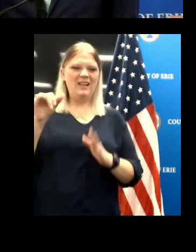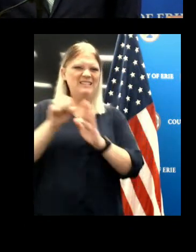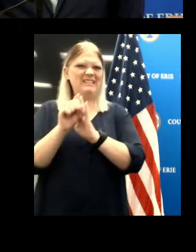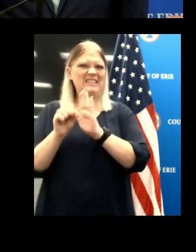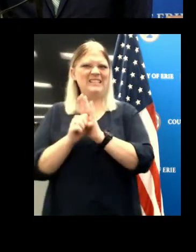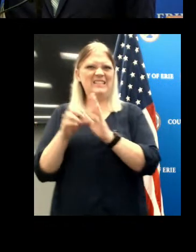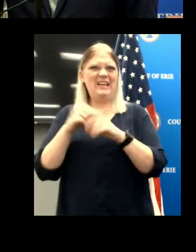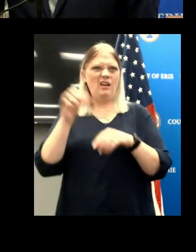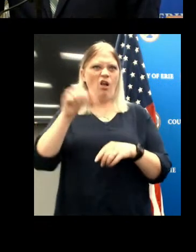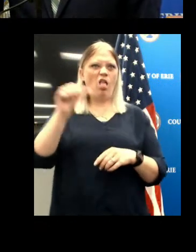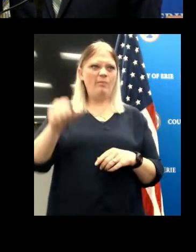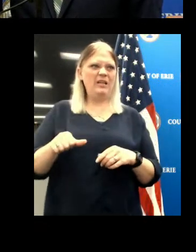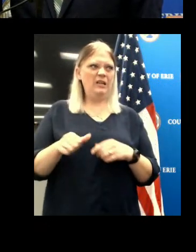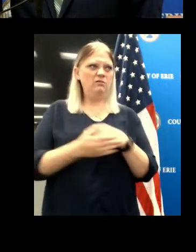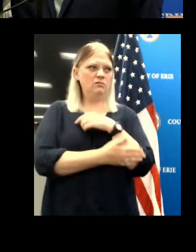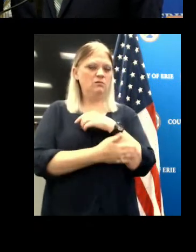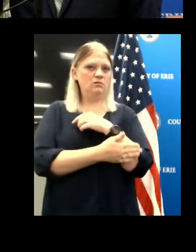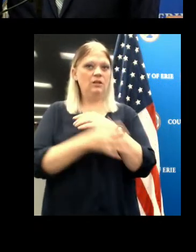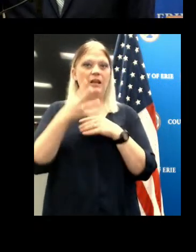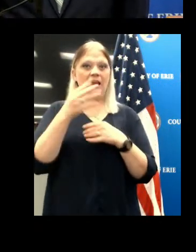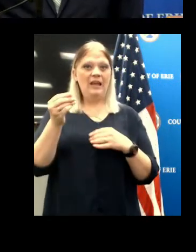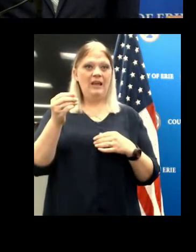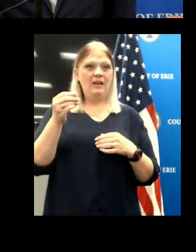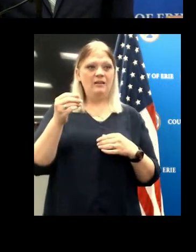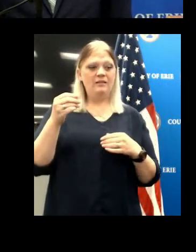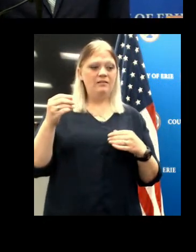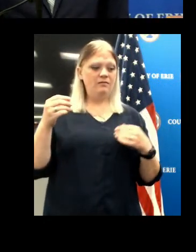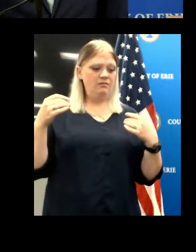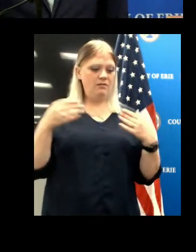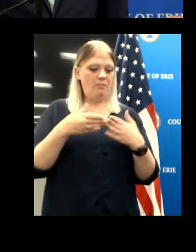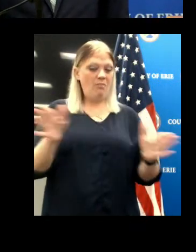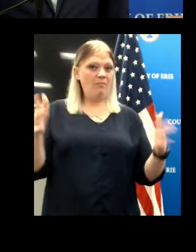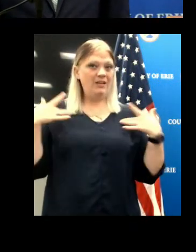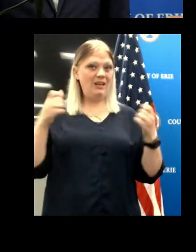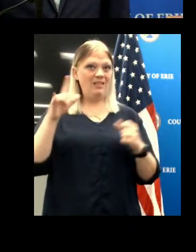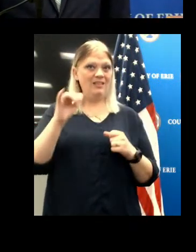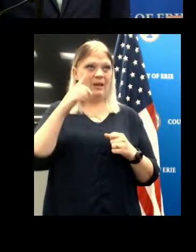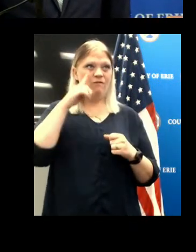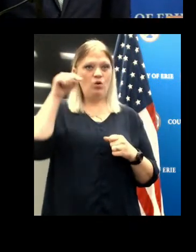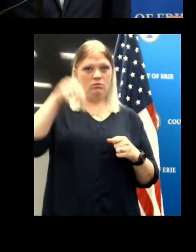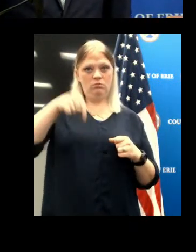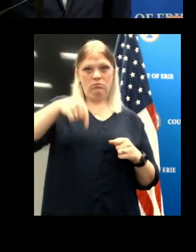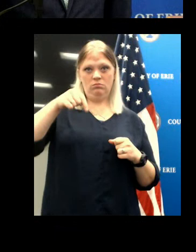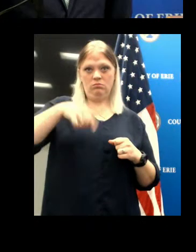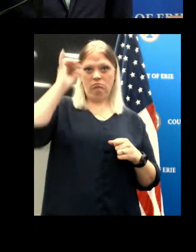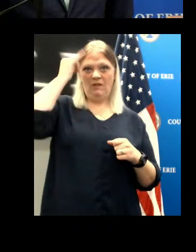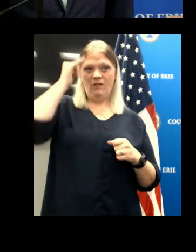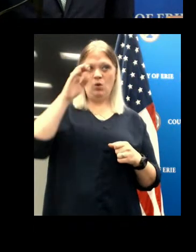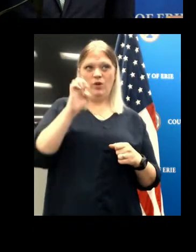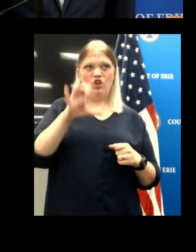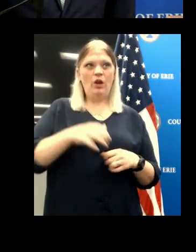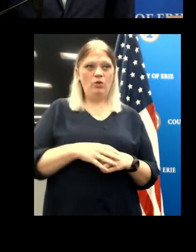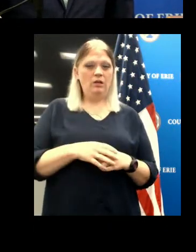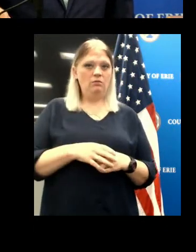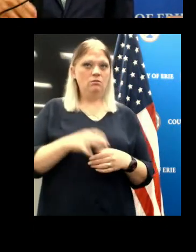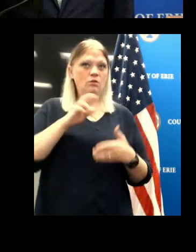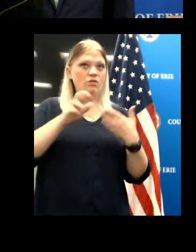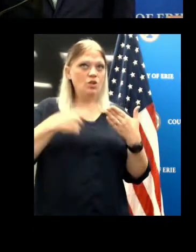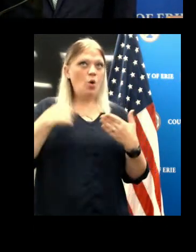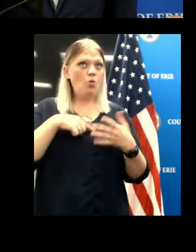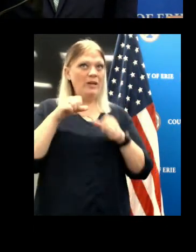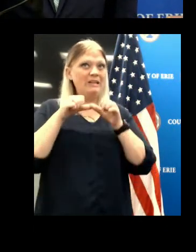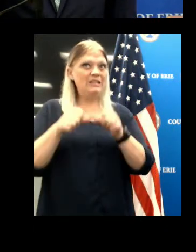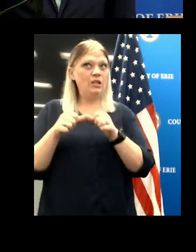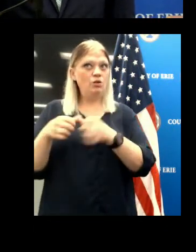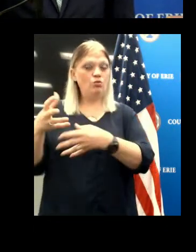lab in Albany County, and the public health lab for the county of Erie here in Buffalo. And as a result, we continue to